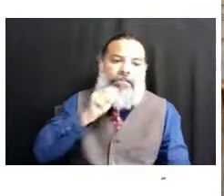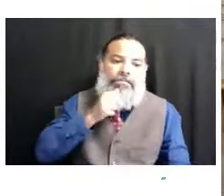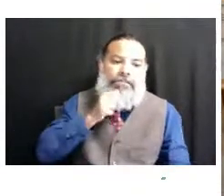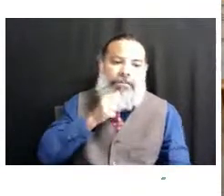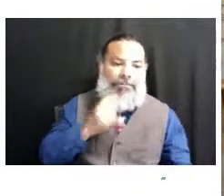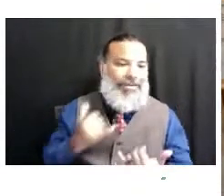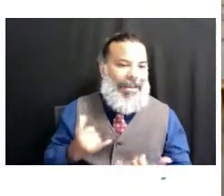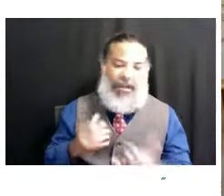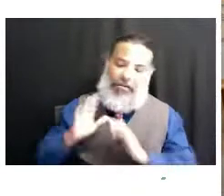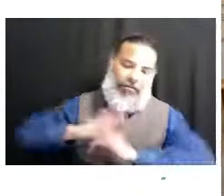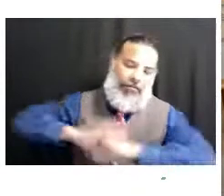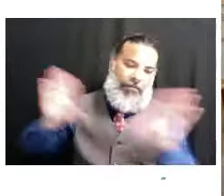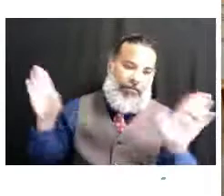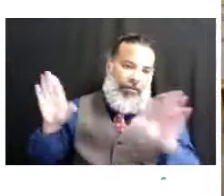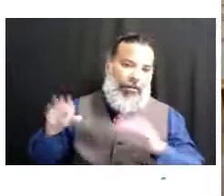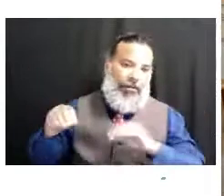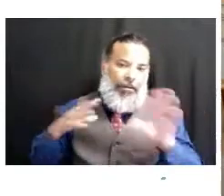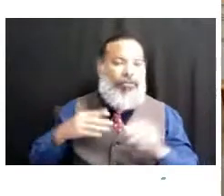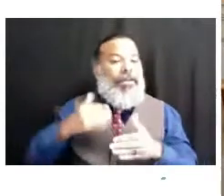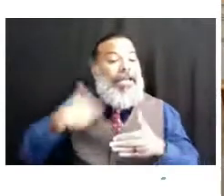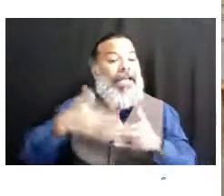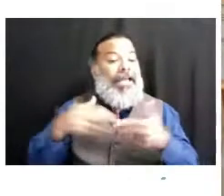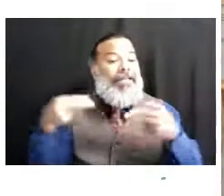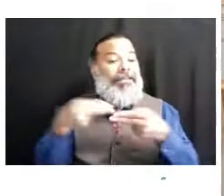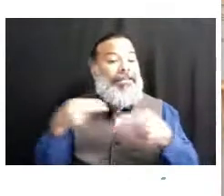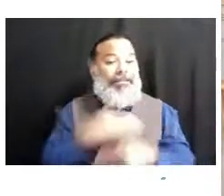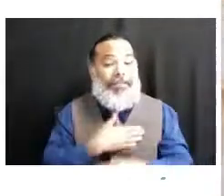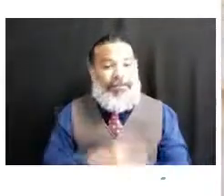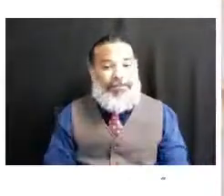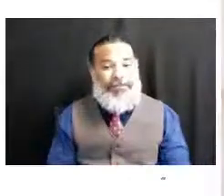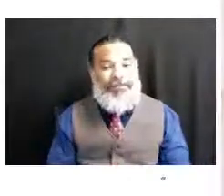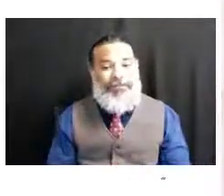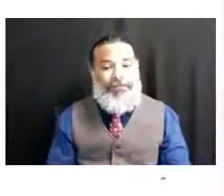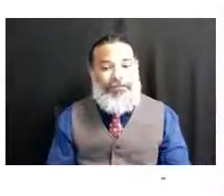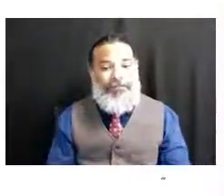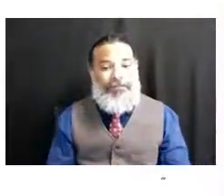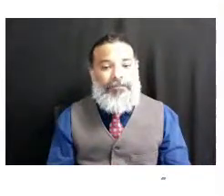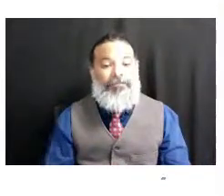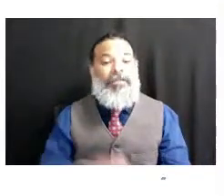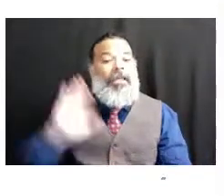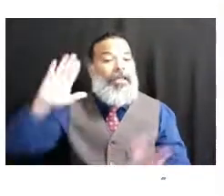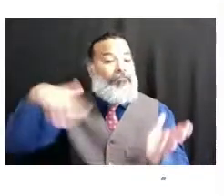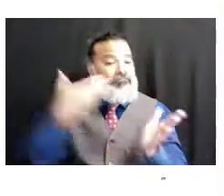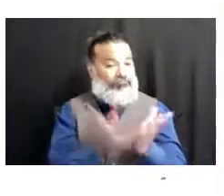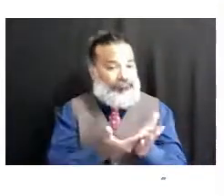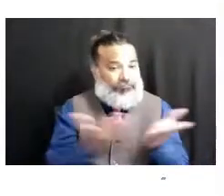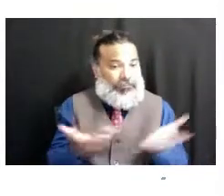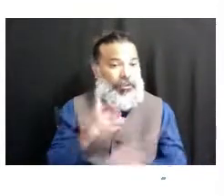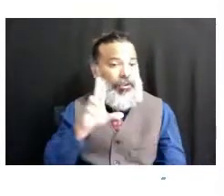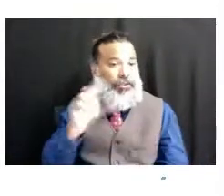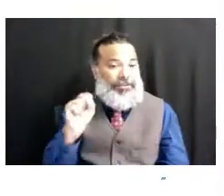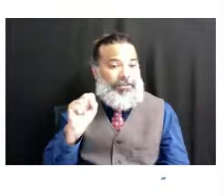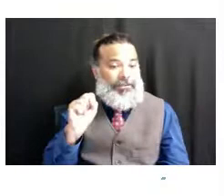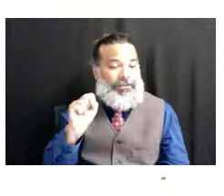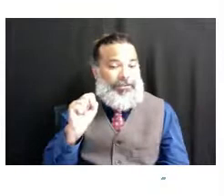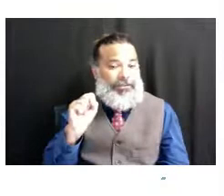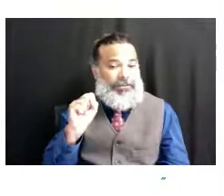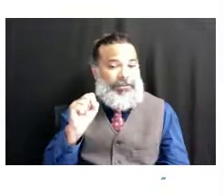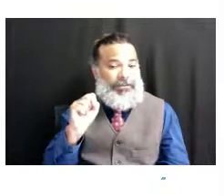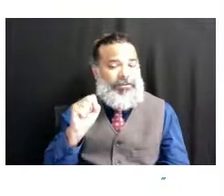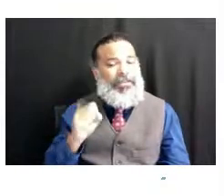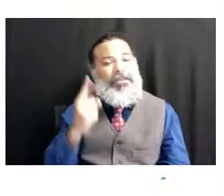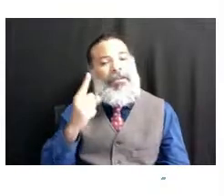now. And if we could see the next slide. He comes to the United States. This is one